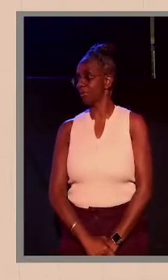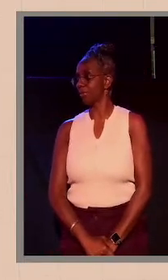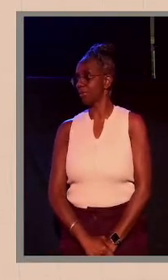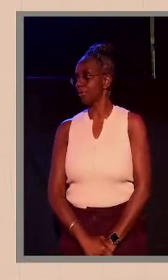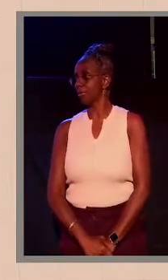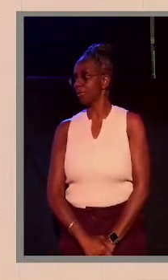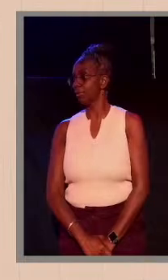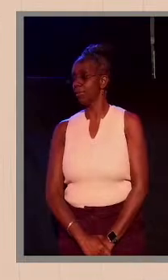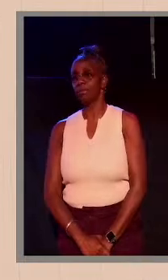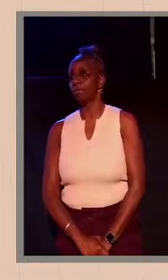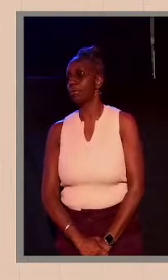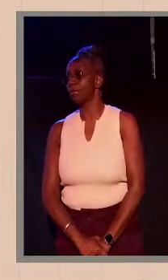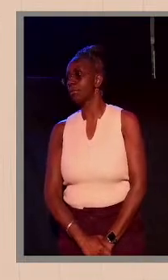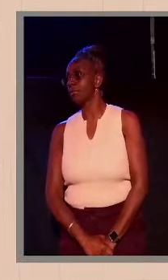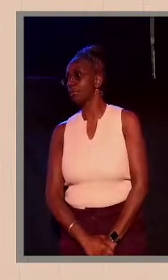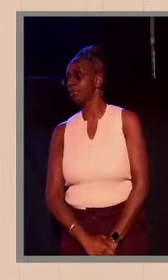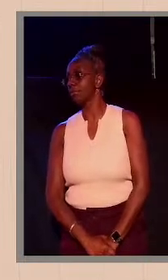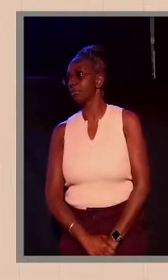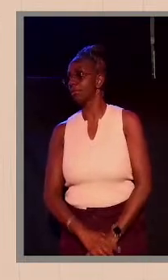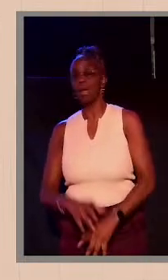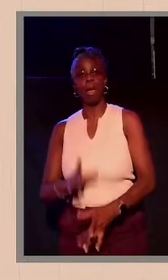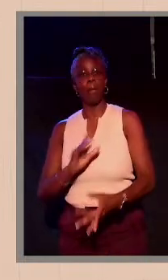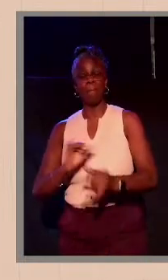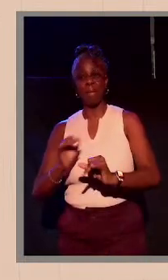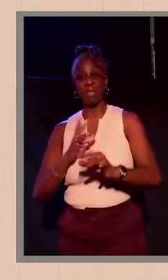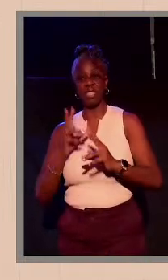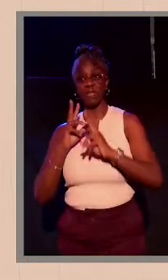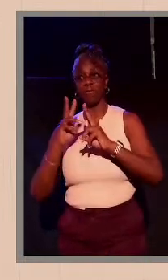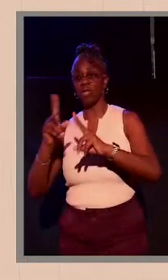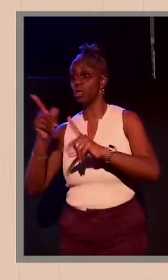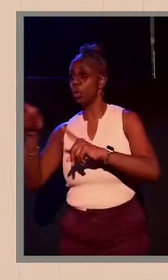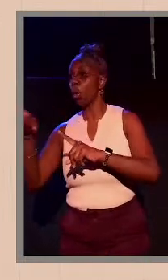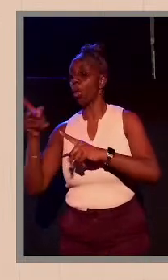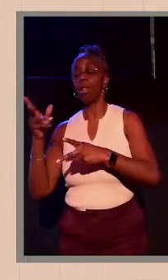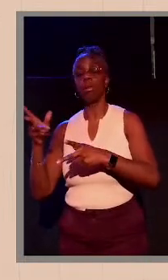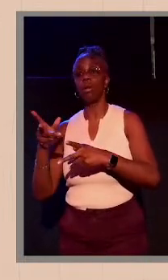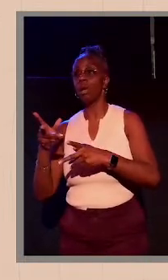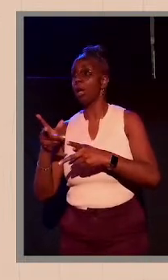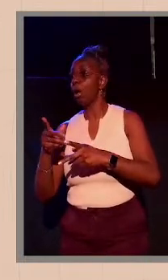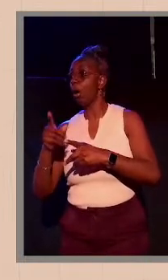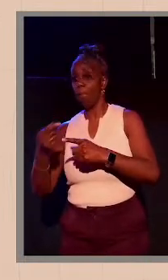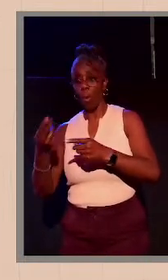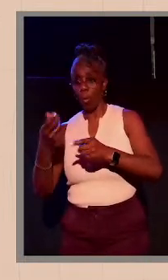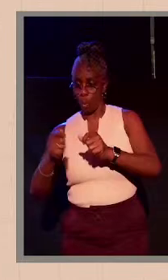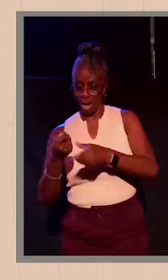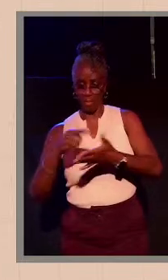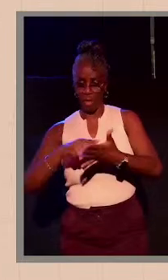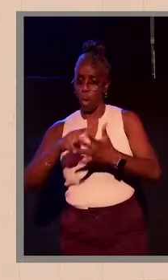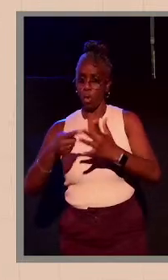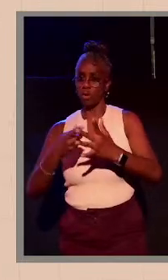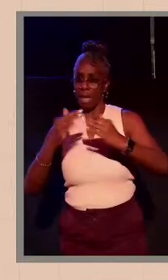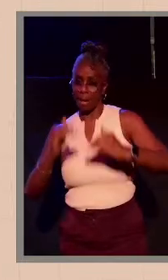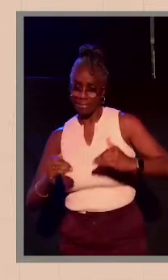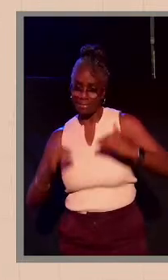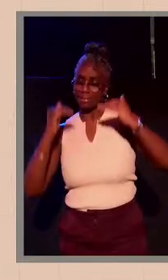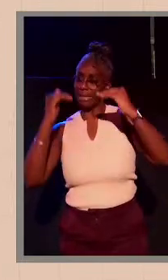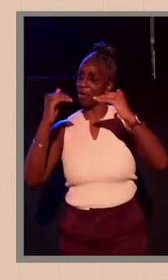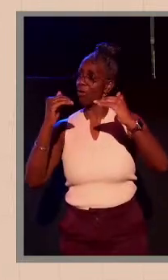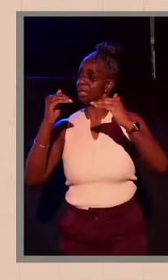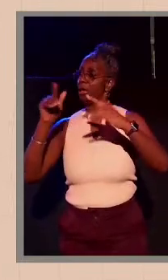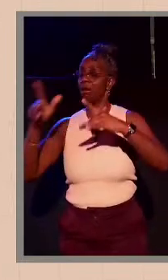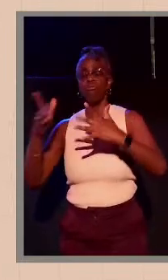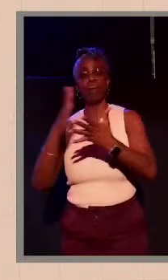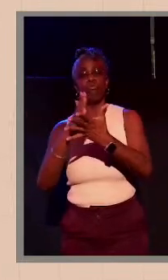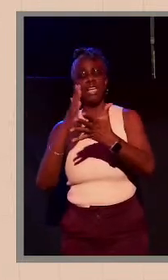And maybe this was obvious visually, but can you, so if one of these parameters is accelerating, it seems